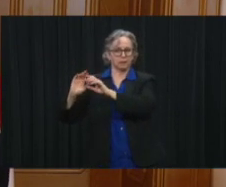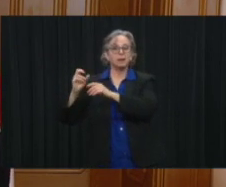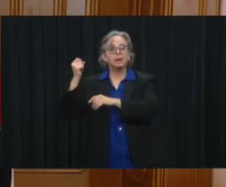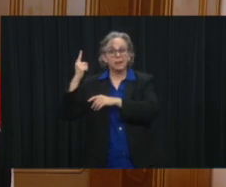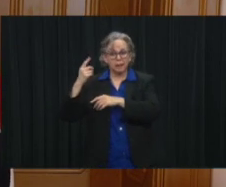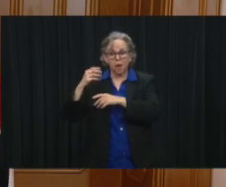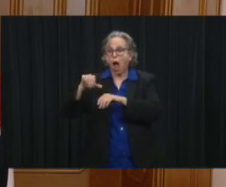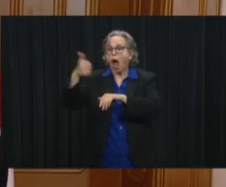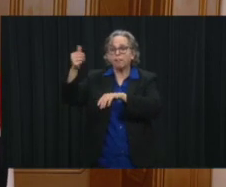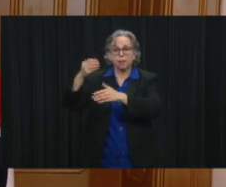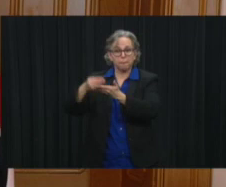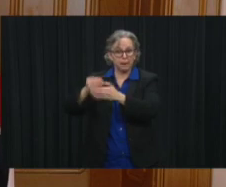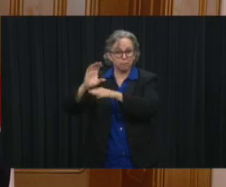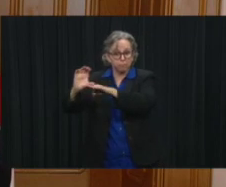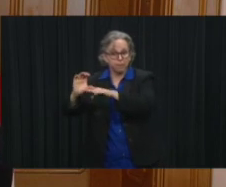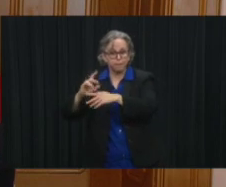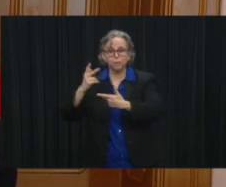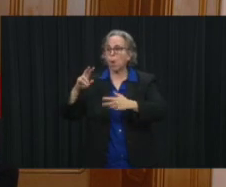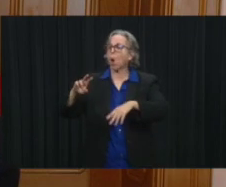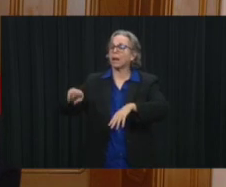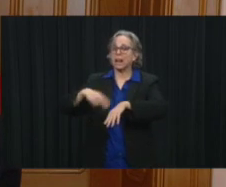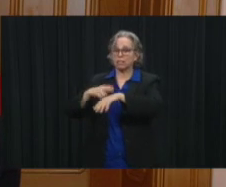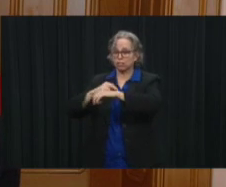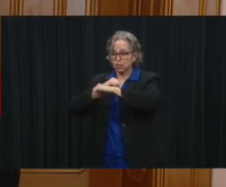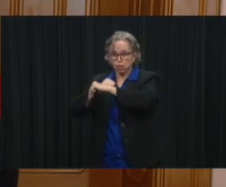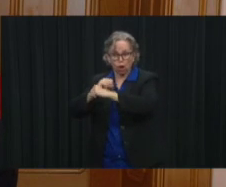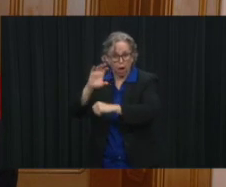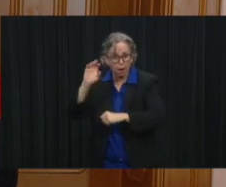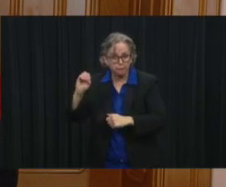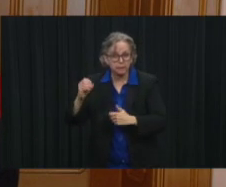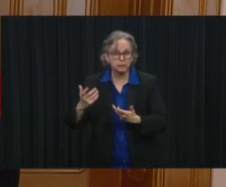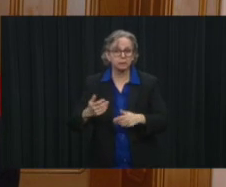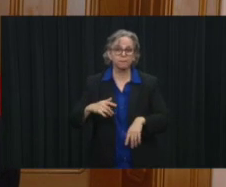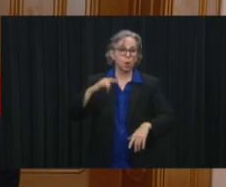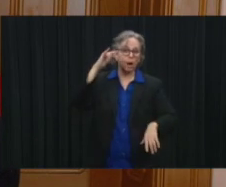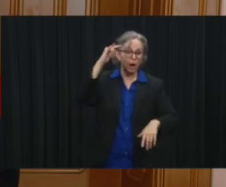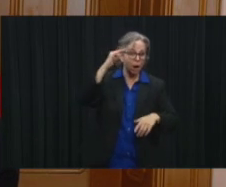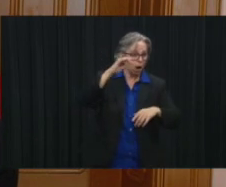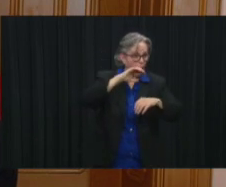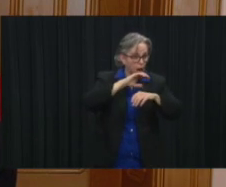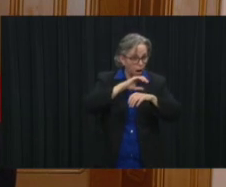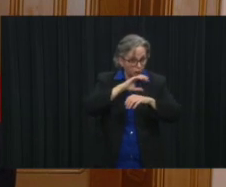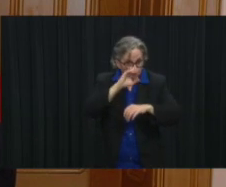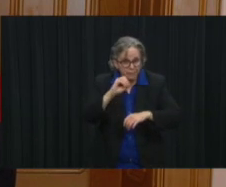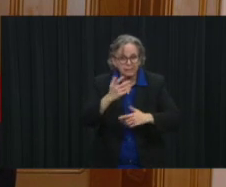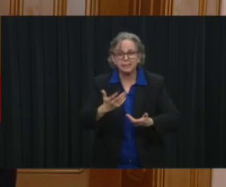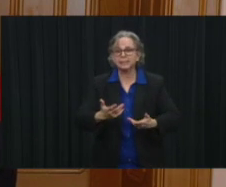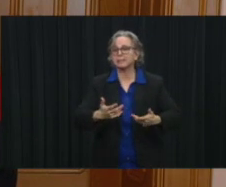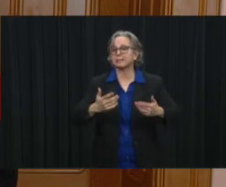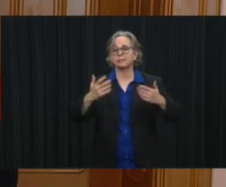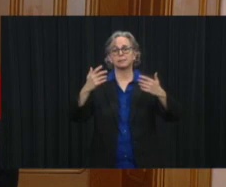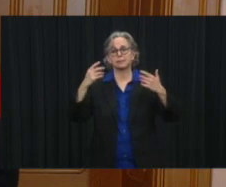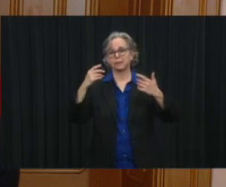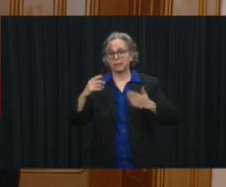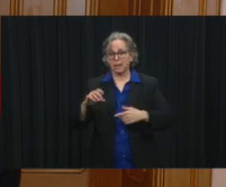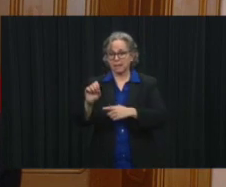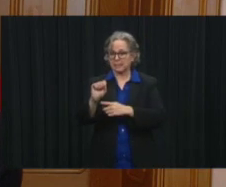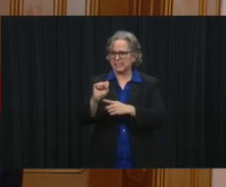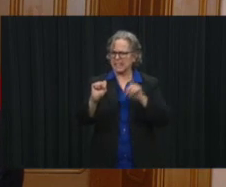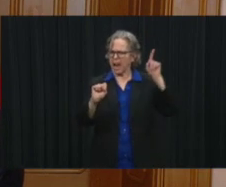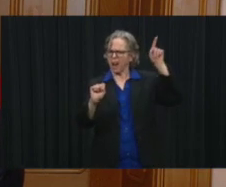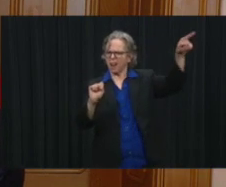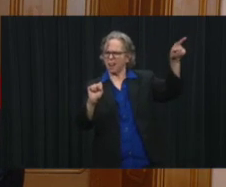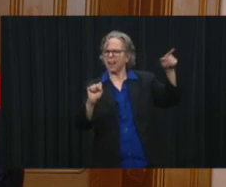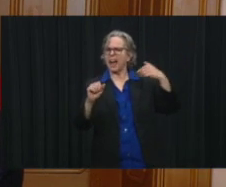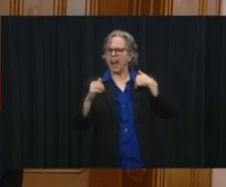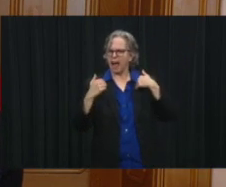companies in Cincinnati, as an example, who are in the cargo business who are going to be needing this that I've talked